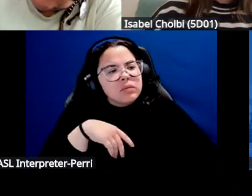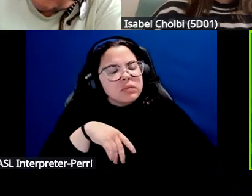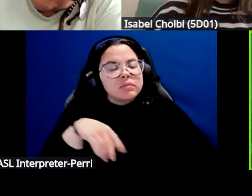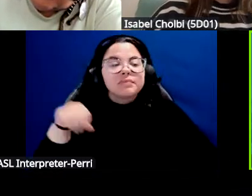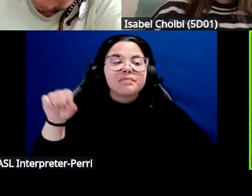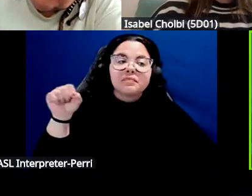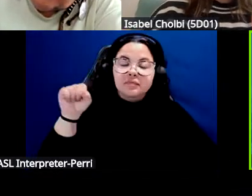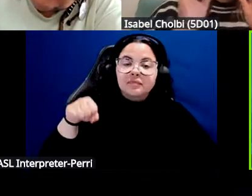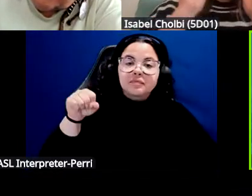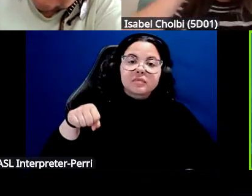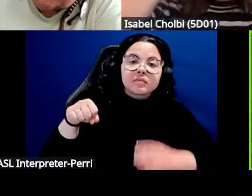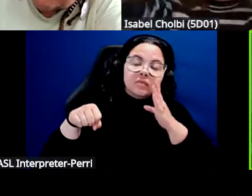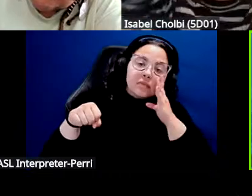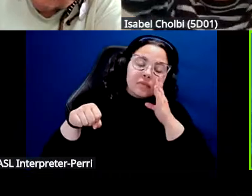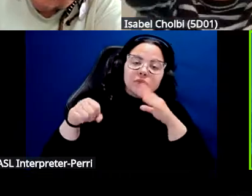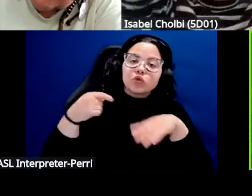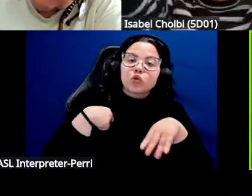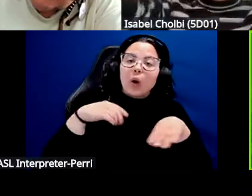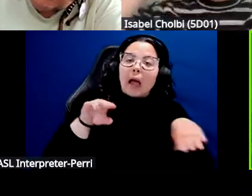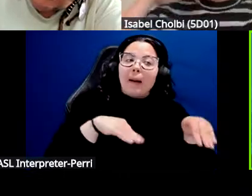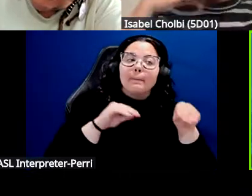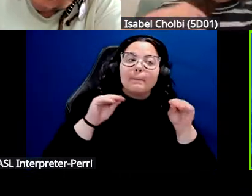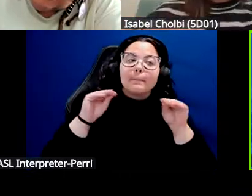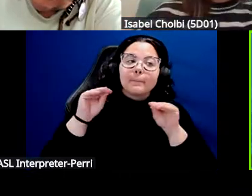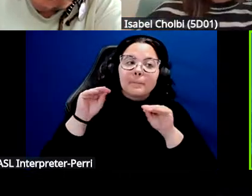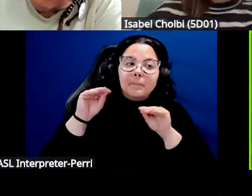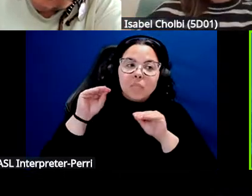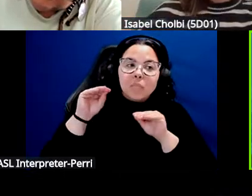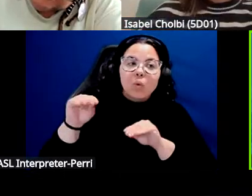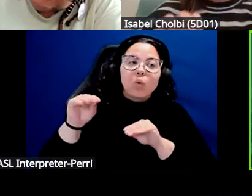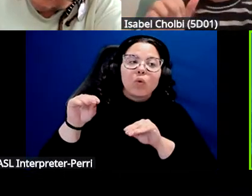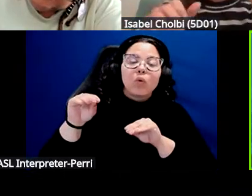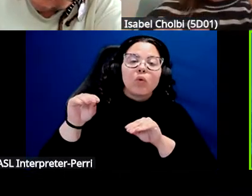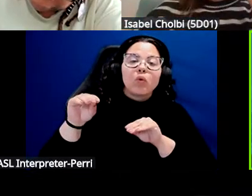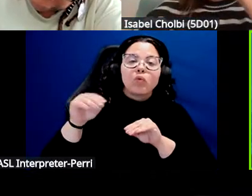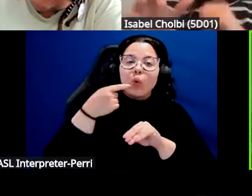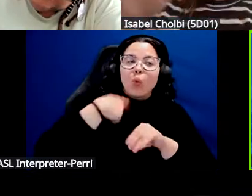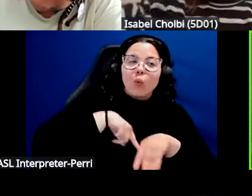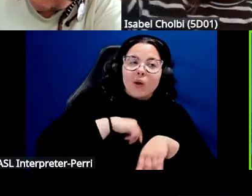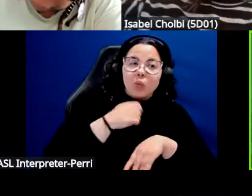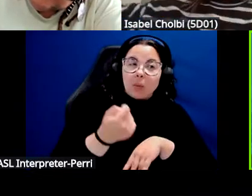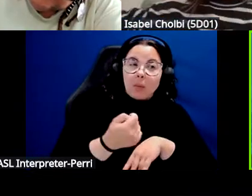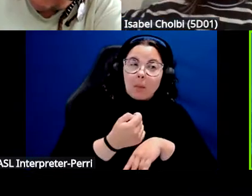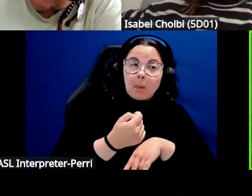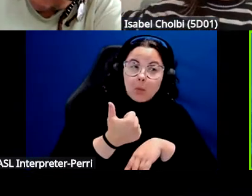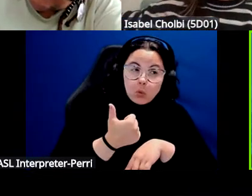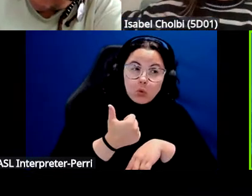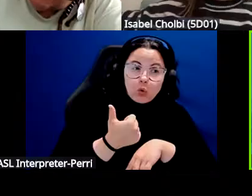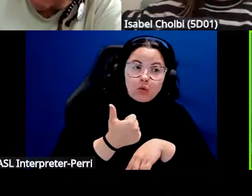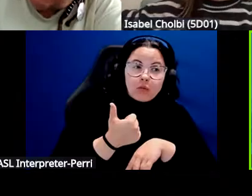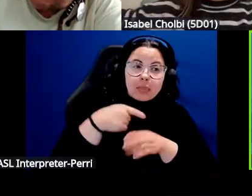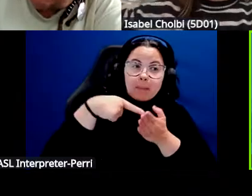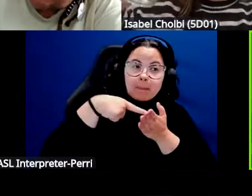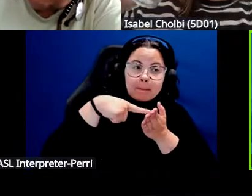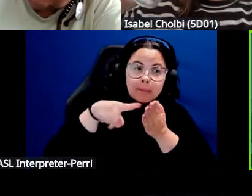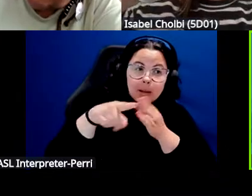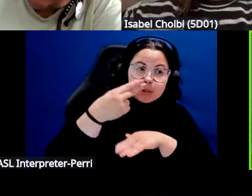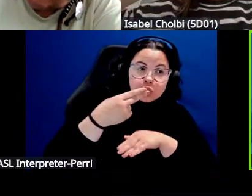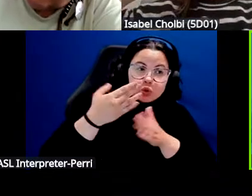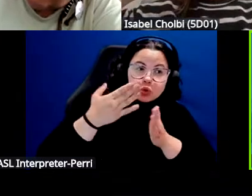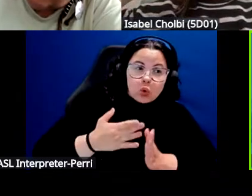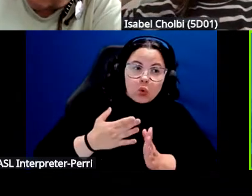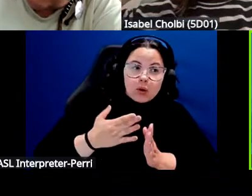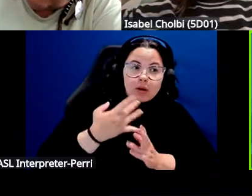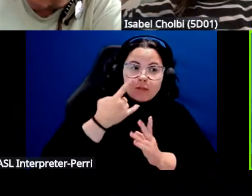Yes. So I move that we remove the payment to the historian for